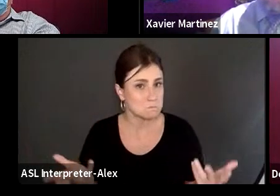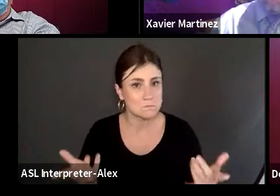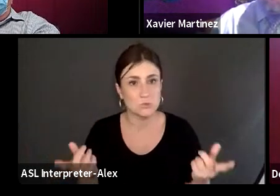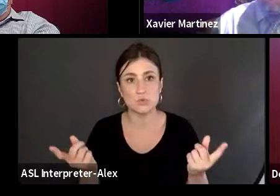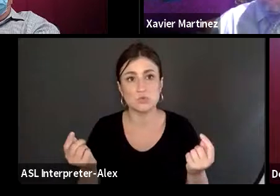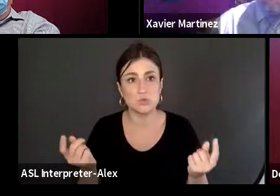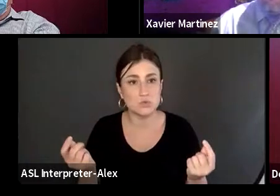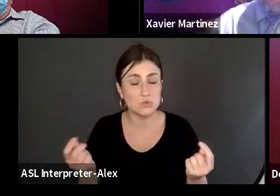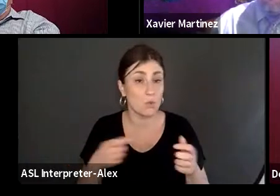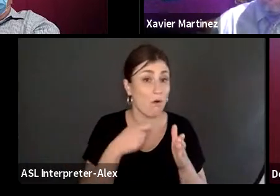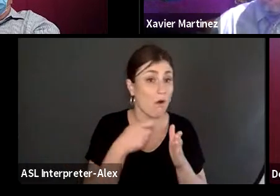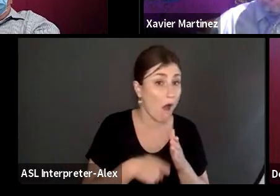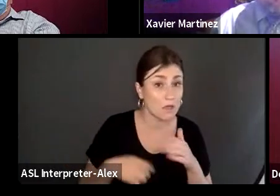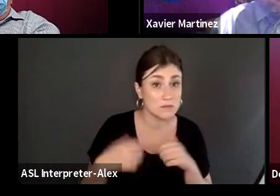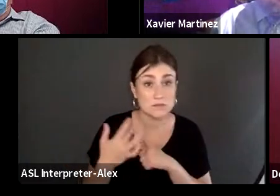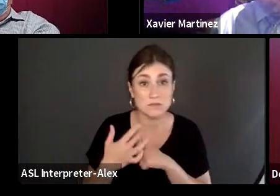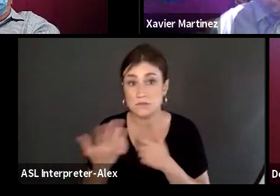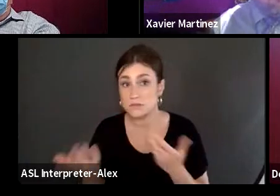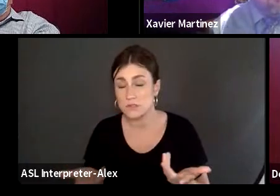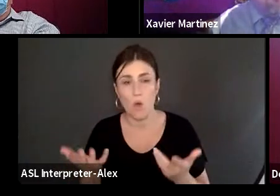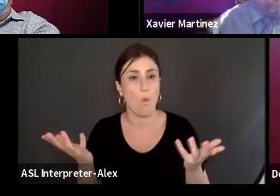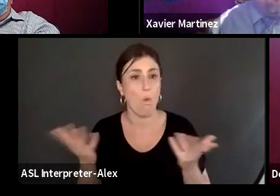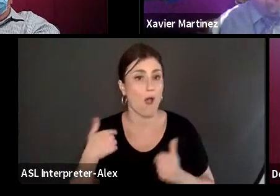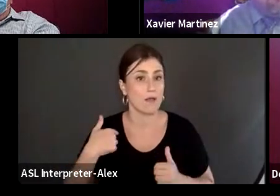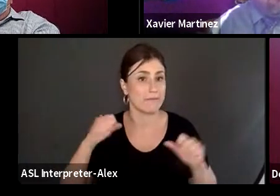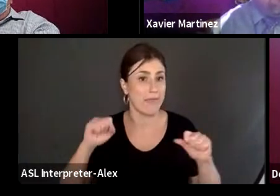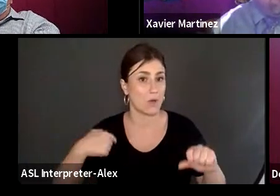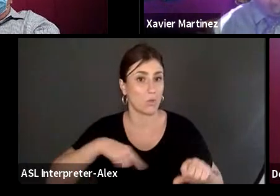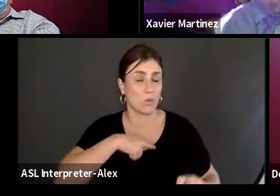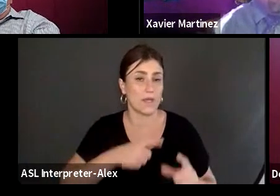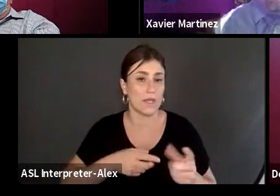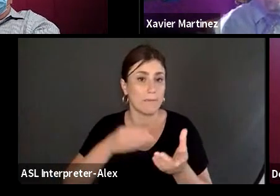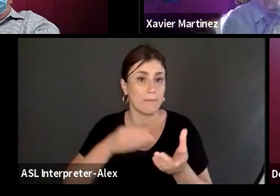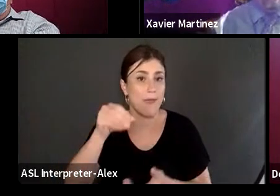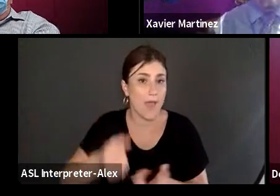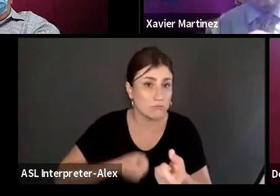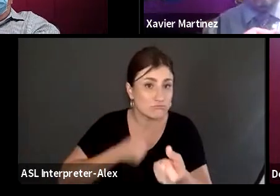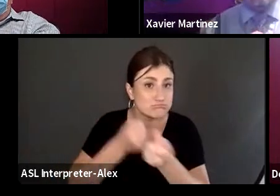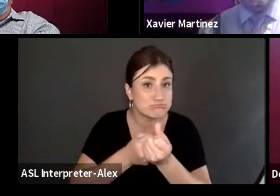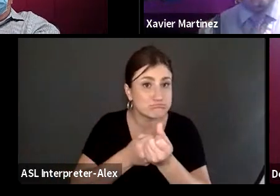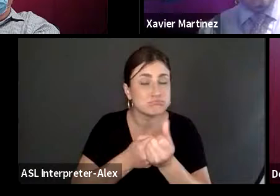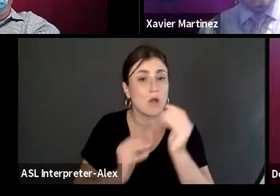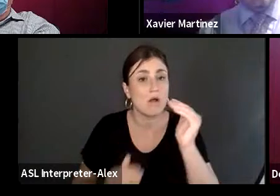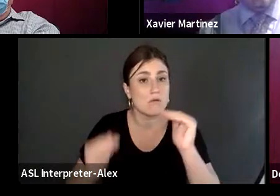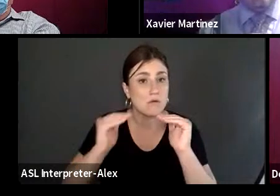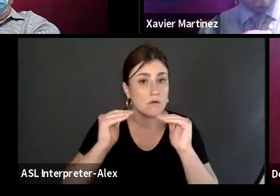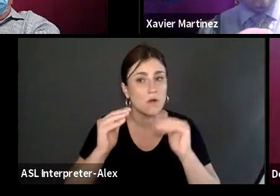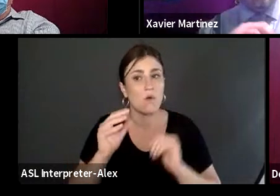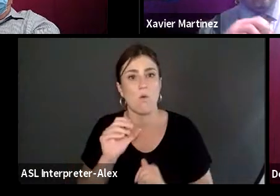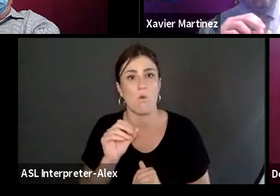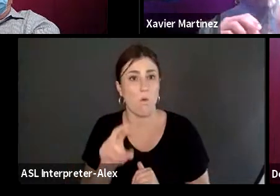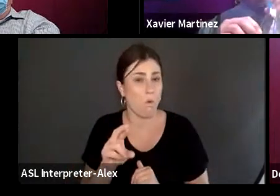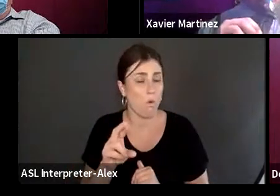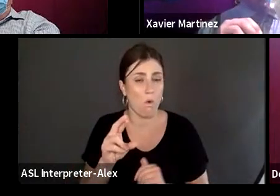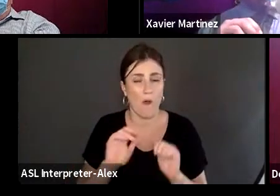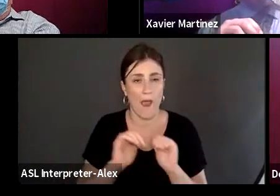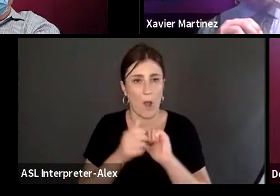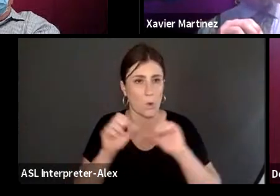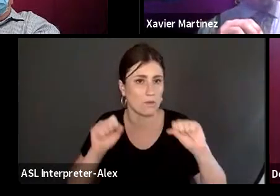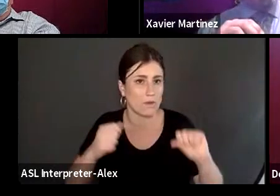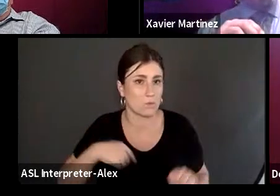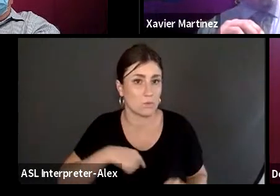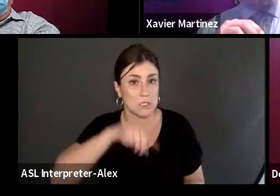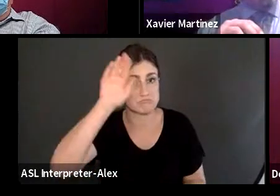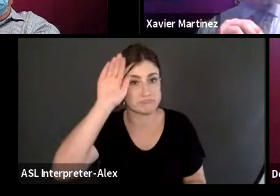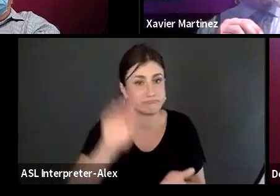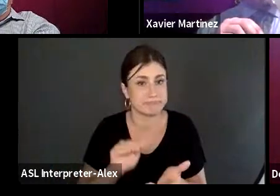the cost on that, what are we able to subsidize, how affordable can we make it for those folks that need that? Because this is going to be a mix of folks